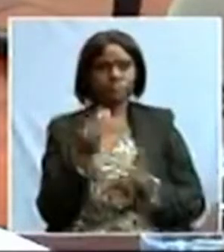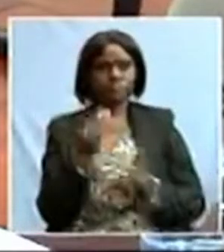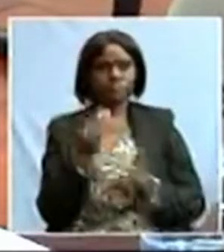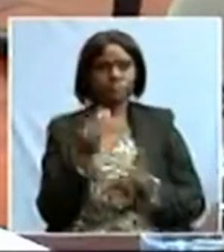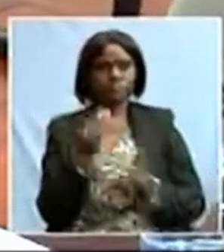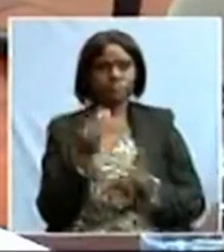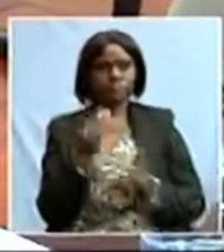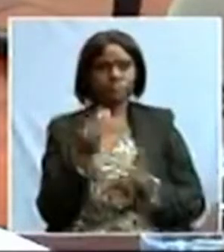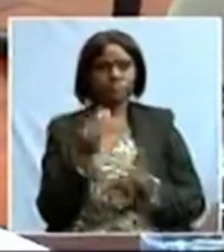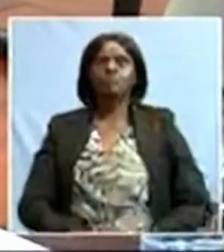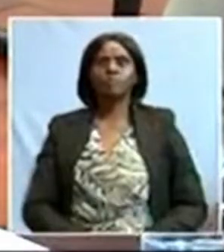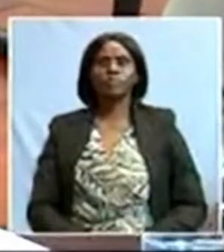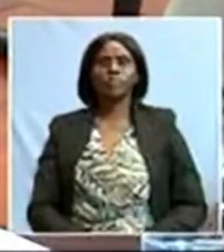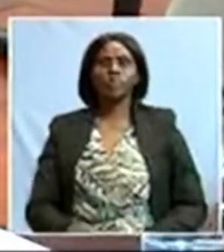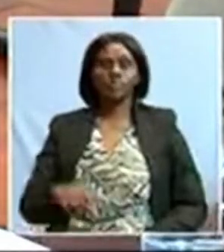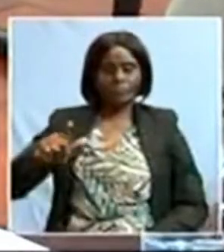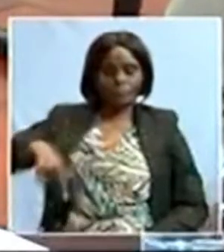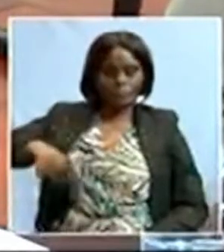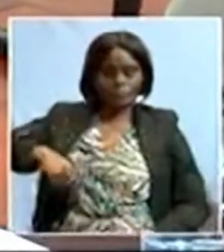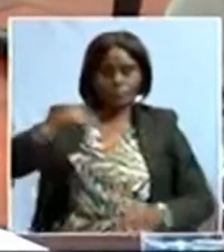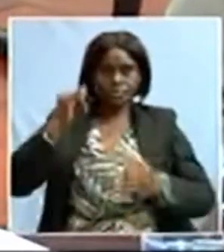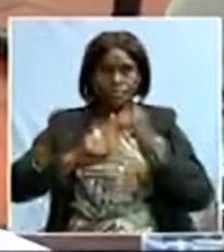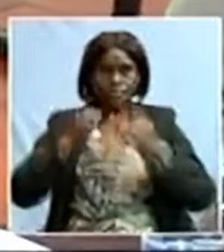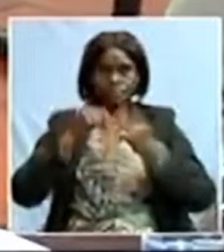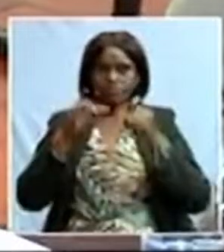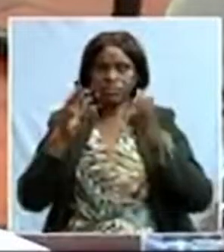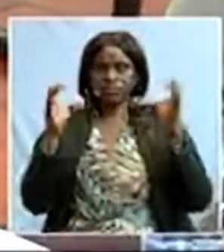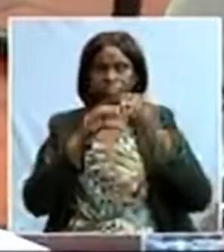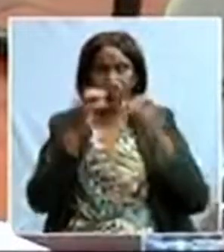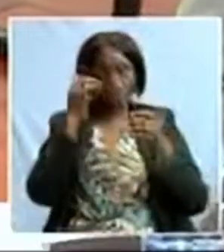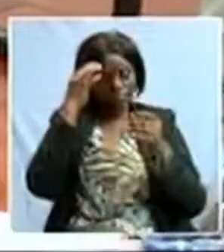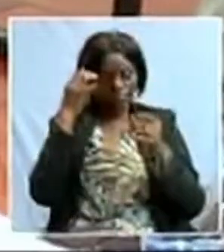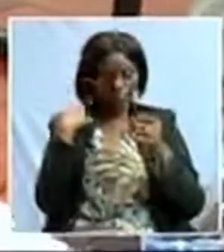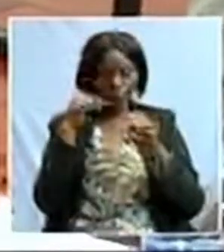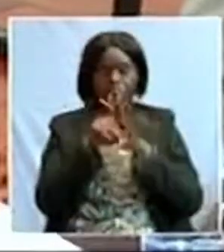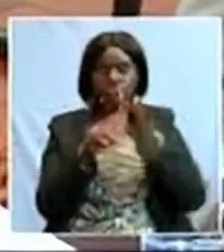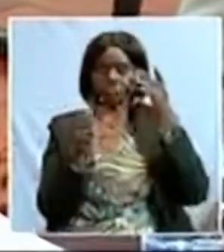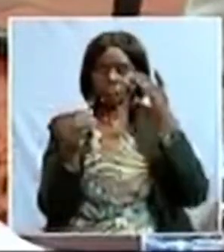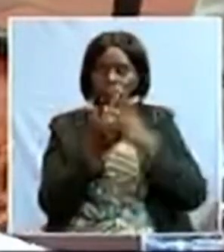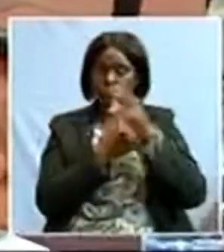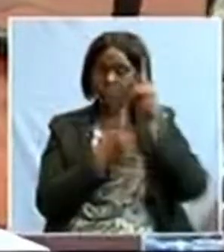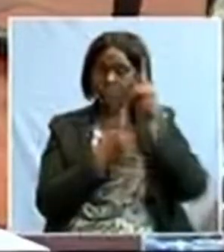component. Delayed completion of council office at New Kitwe.